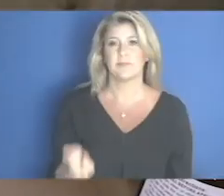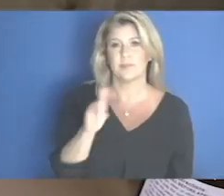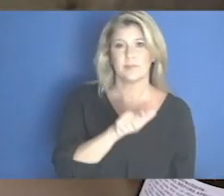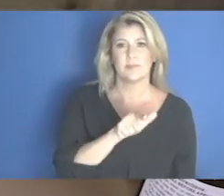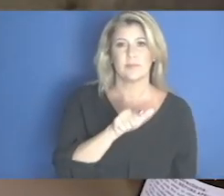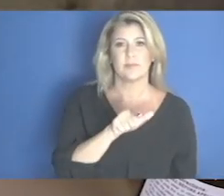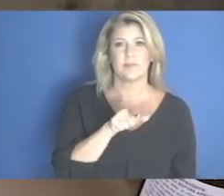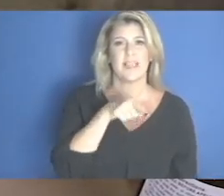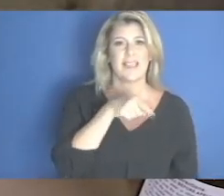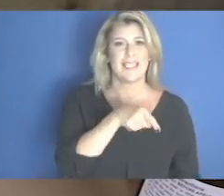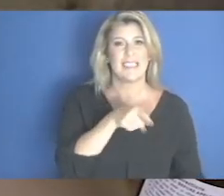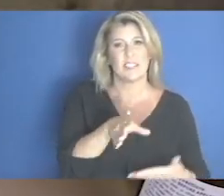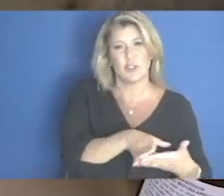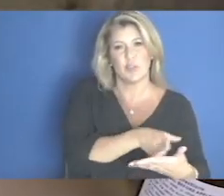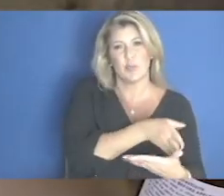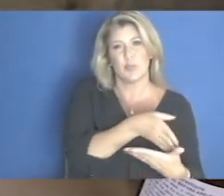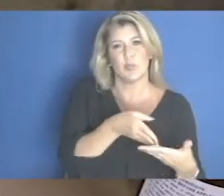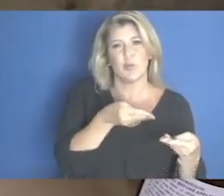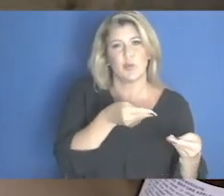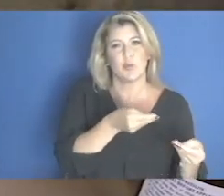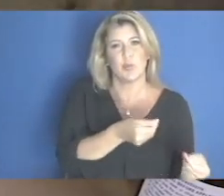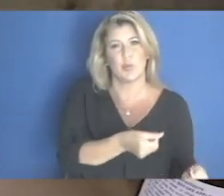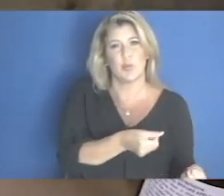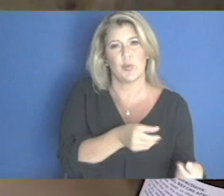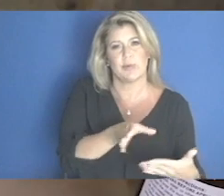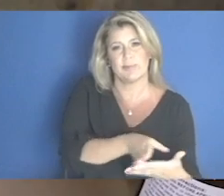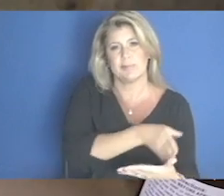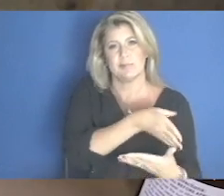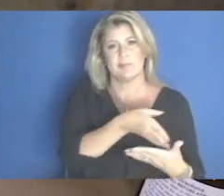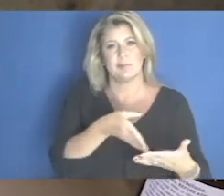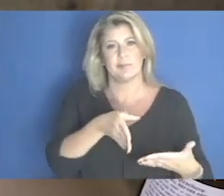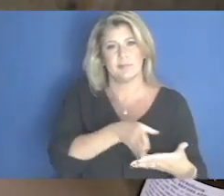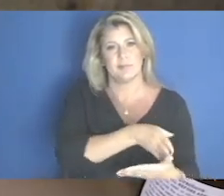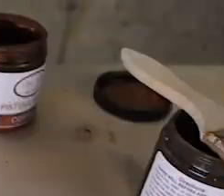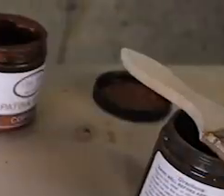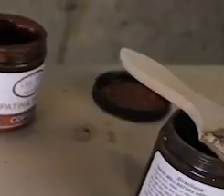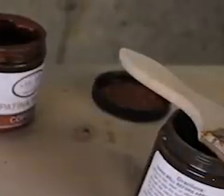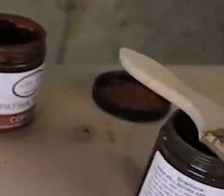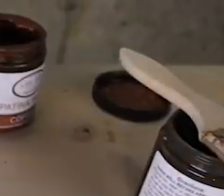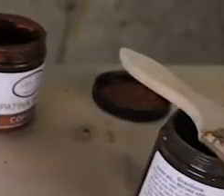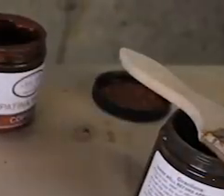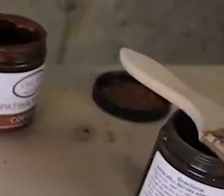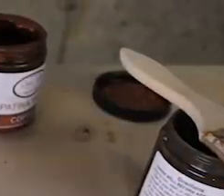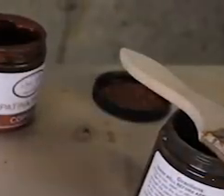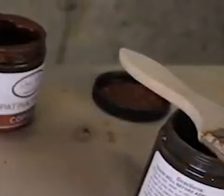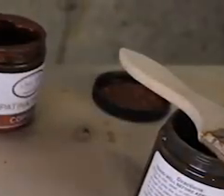On this side, I'm going to apply it smoothly, just going back and forth.